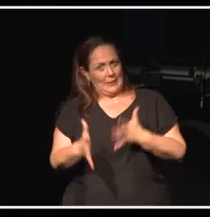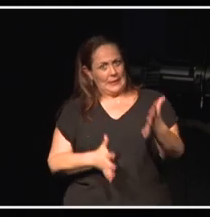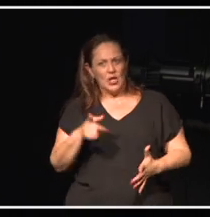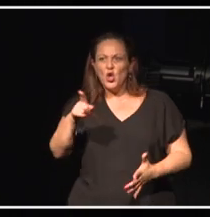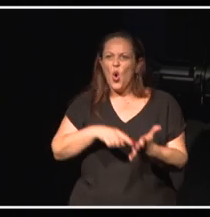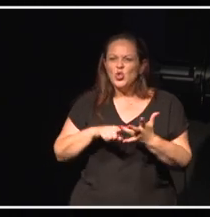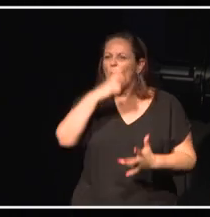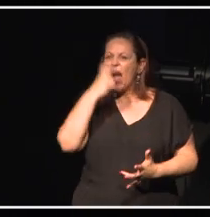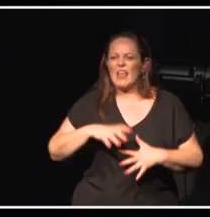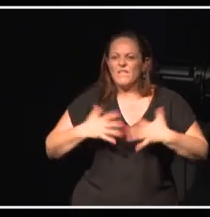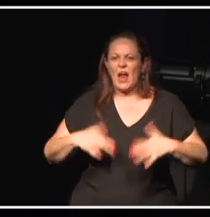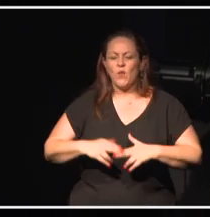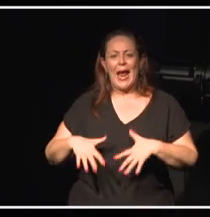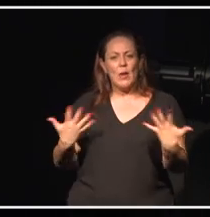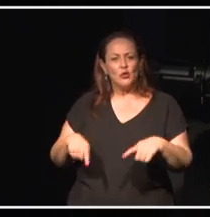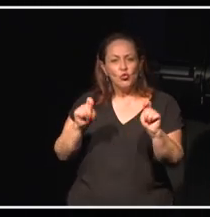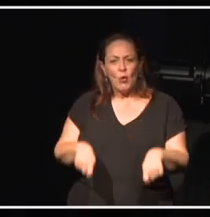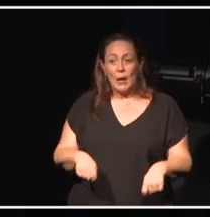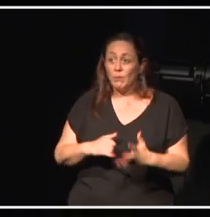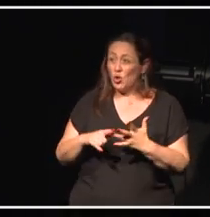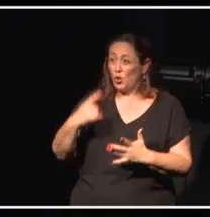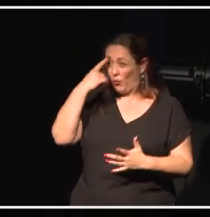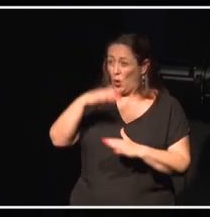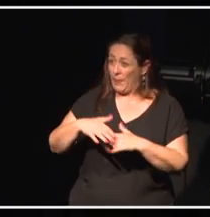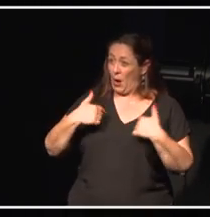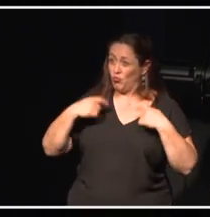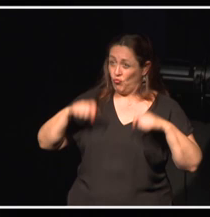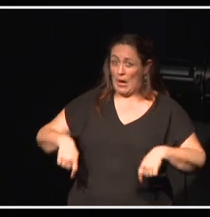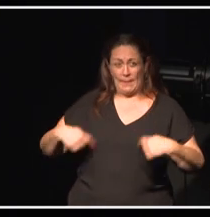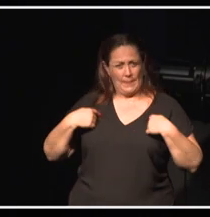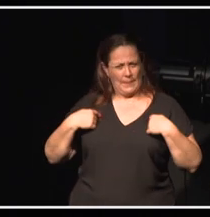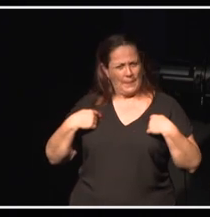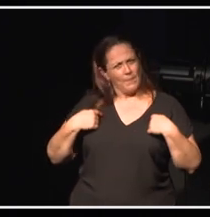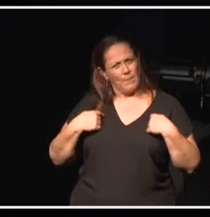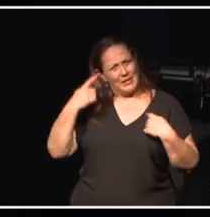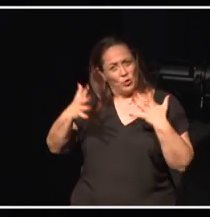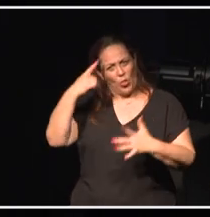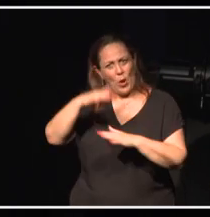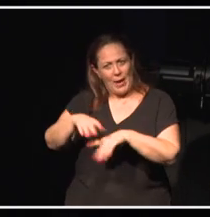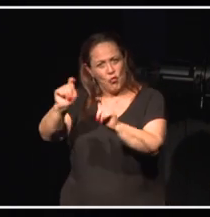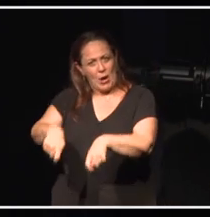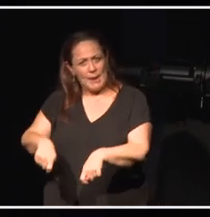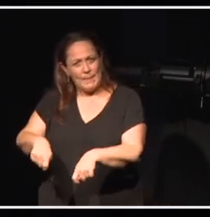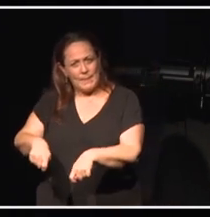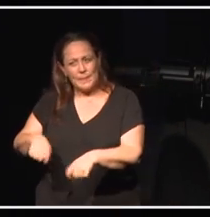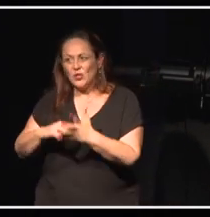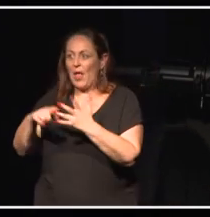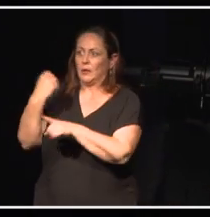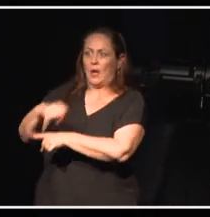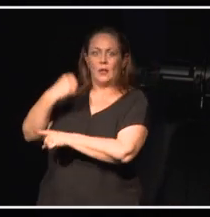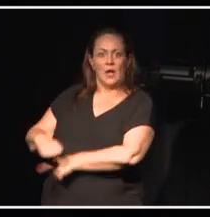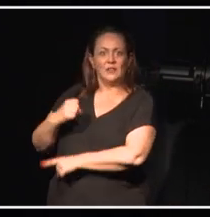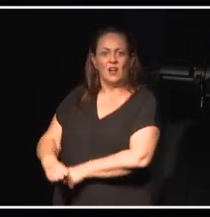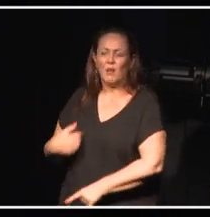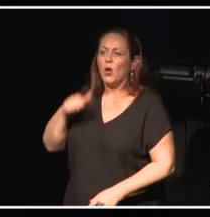and fat for anyone to rape. That means you've thought about it, David. It means you've thought about it, Con. And they can deny that all they like, but I know